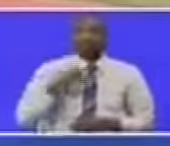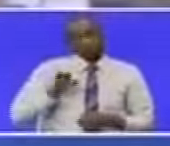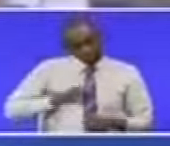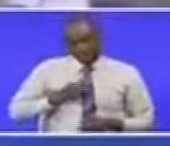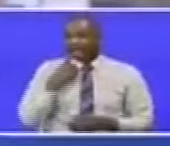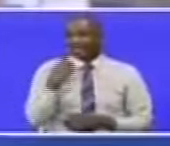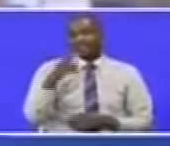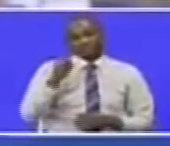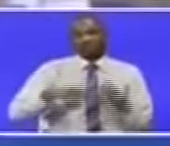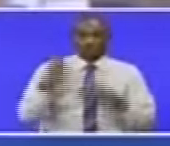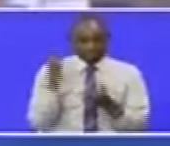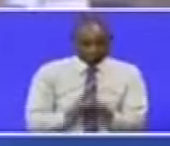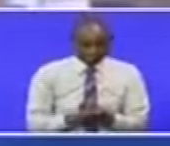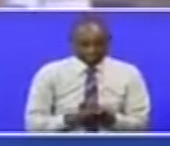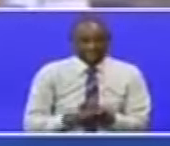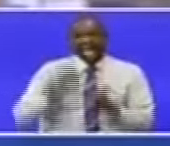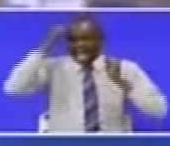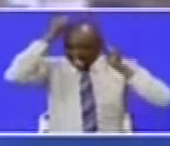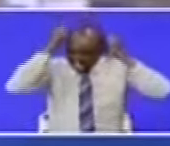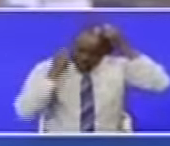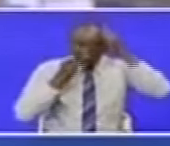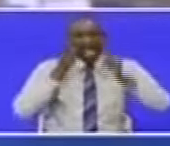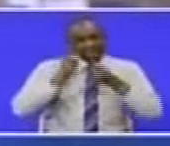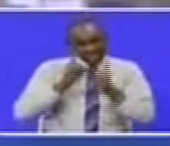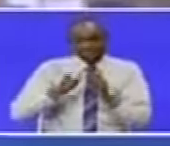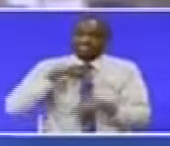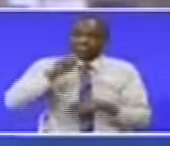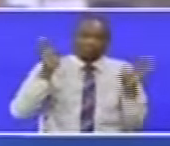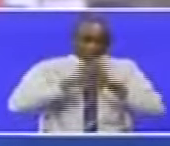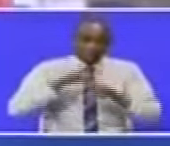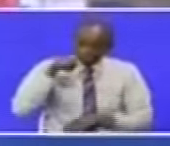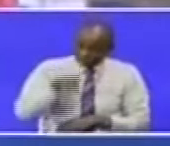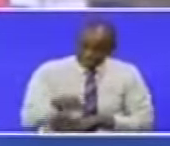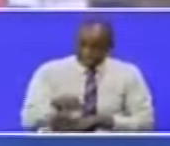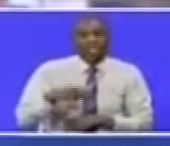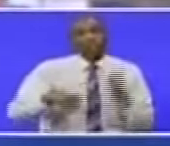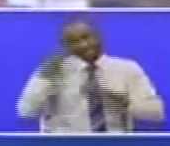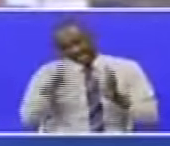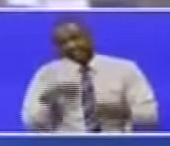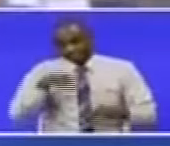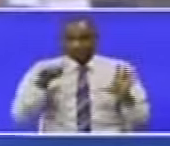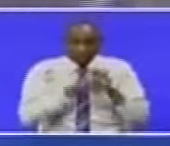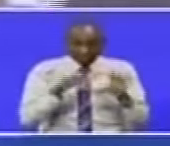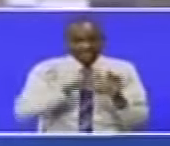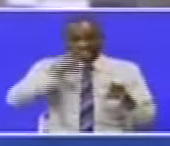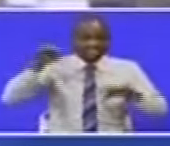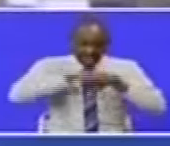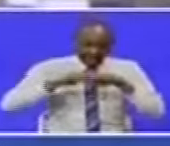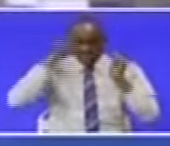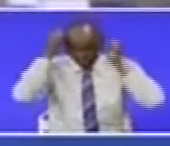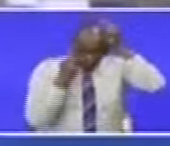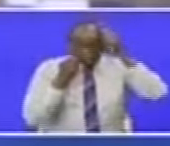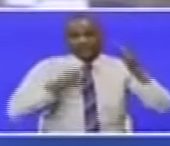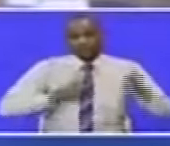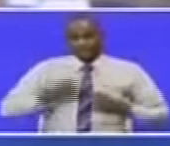race. As the Defense Forces Athletic Championships comes to a close, the winners will take part in the East Africa Military Games in